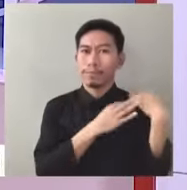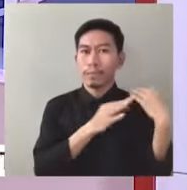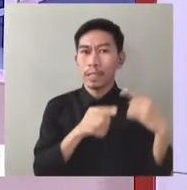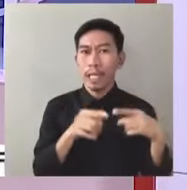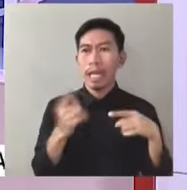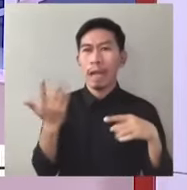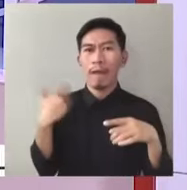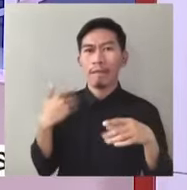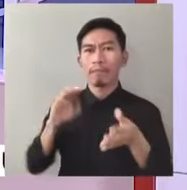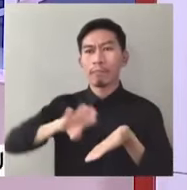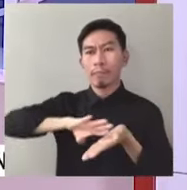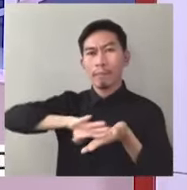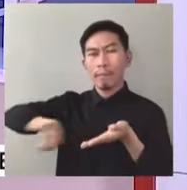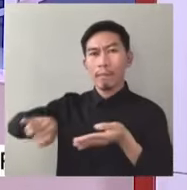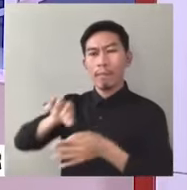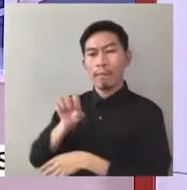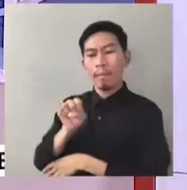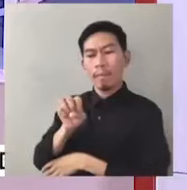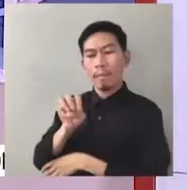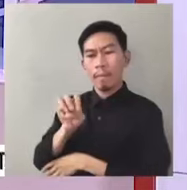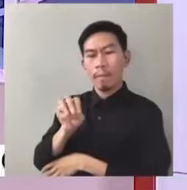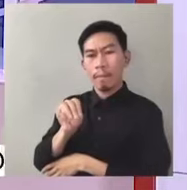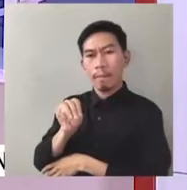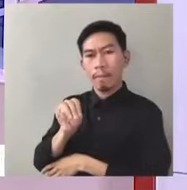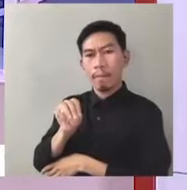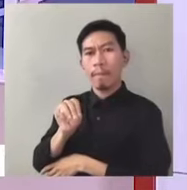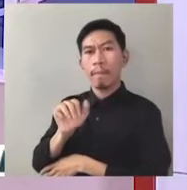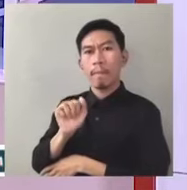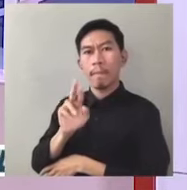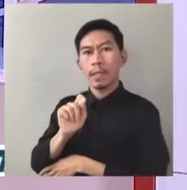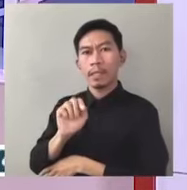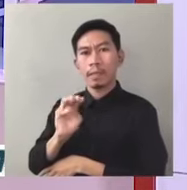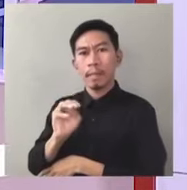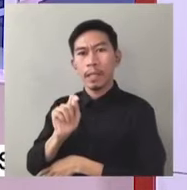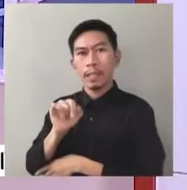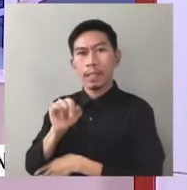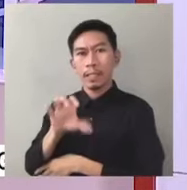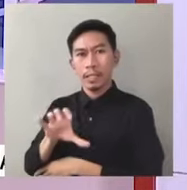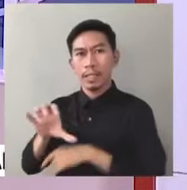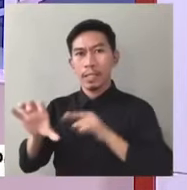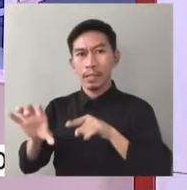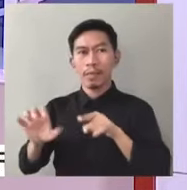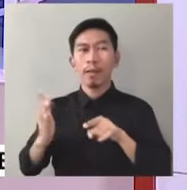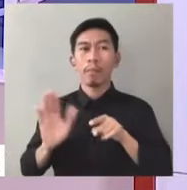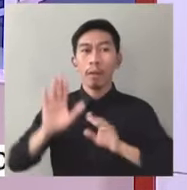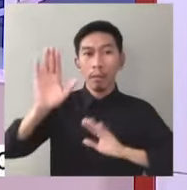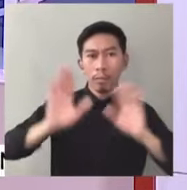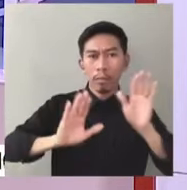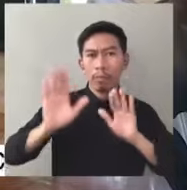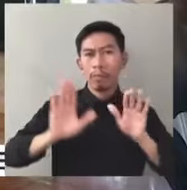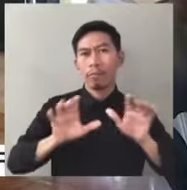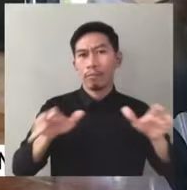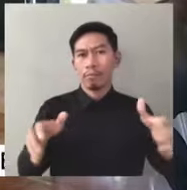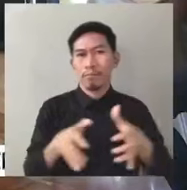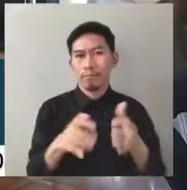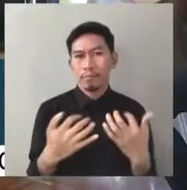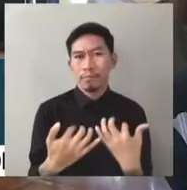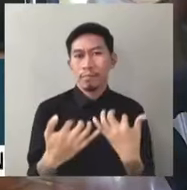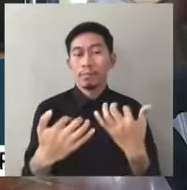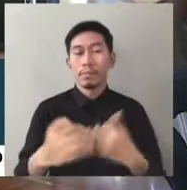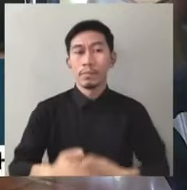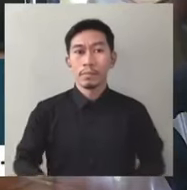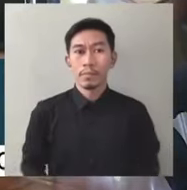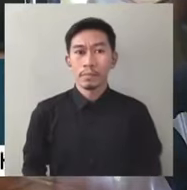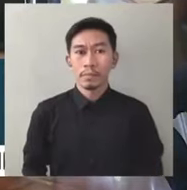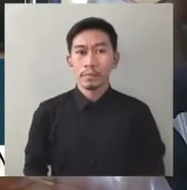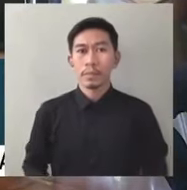polls. Adrian Ayaleen now joins us with the details of this story. Go ahead, Adrian. Yes, Stanley, the Supreme Court has granted the petition